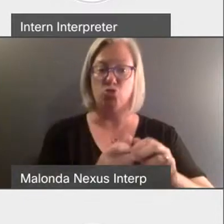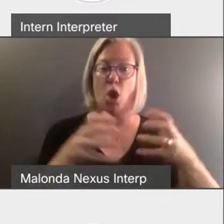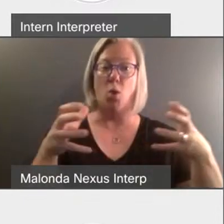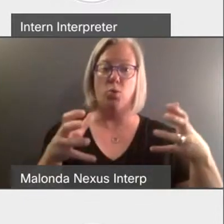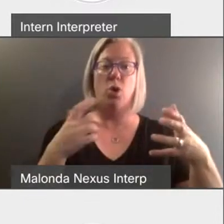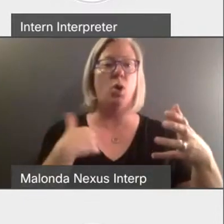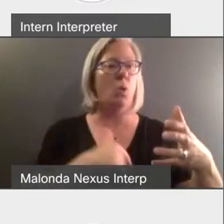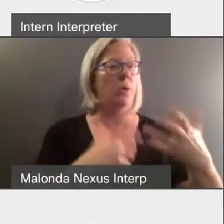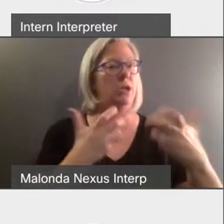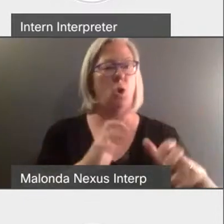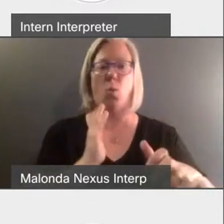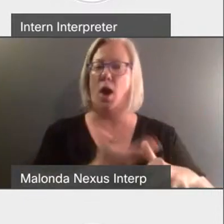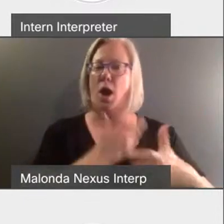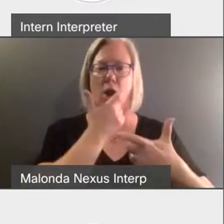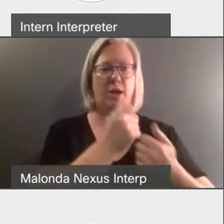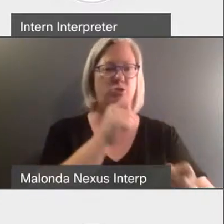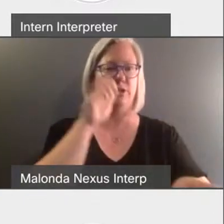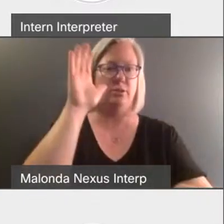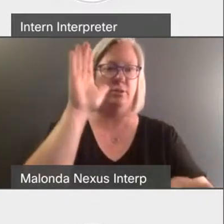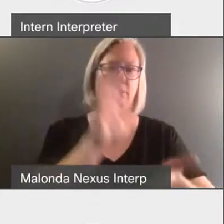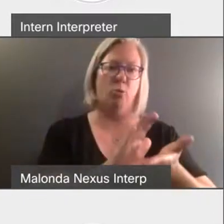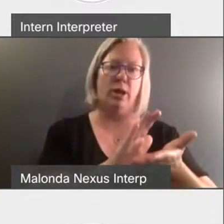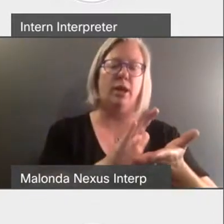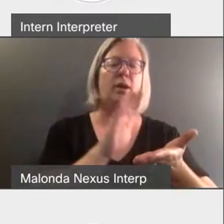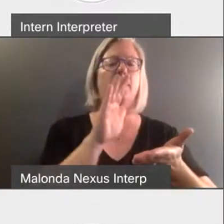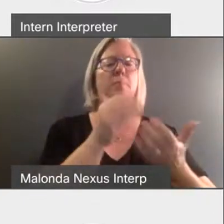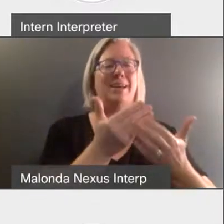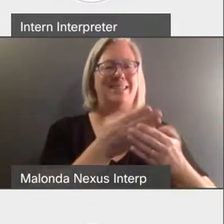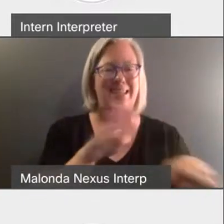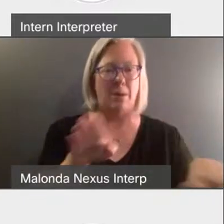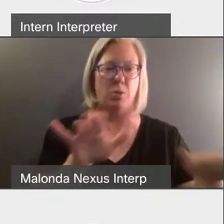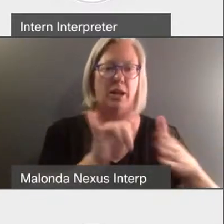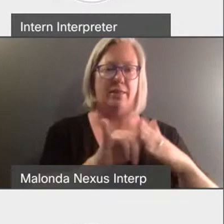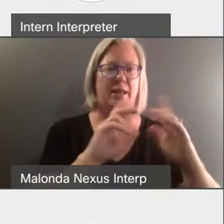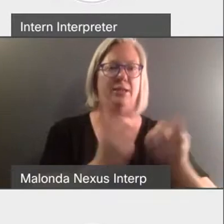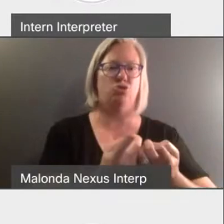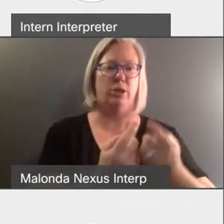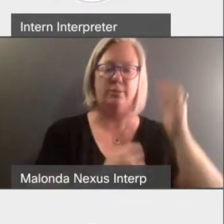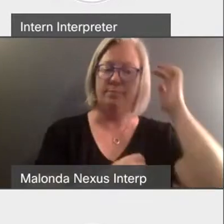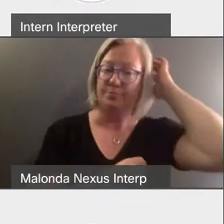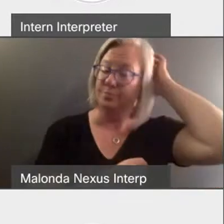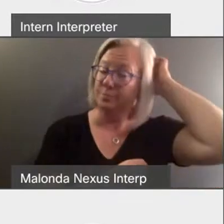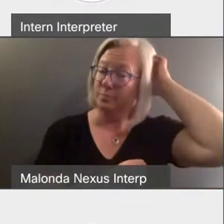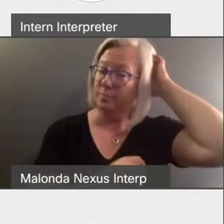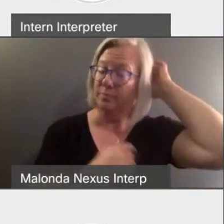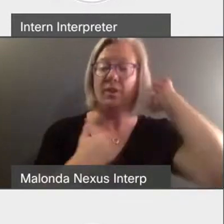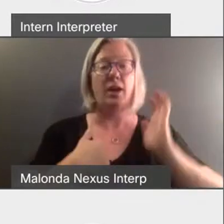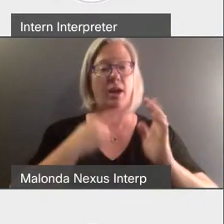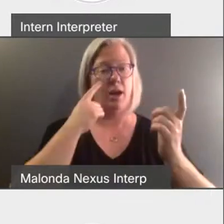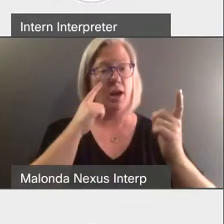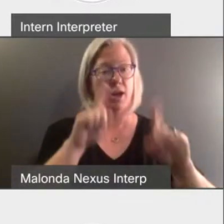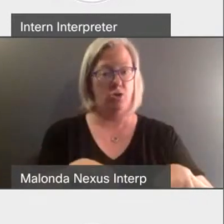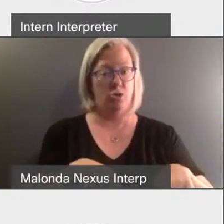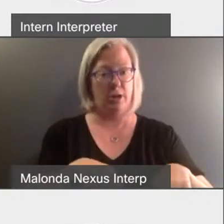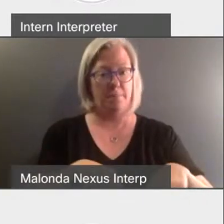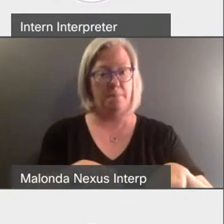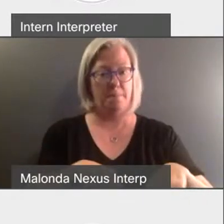not want our interests diluted by separating that district. I agree